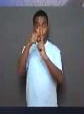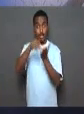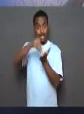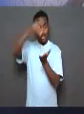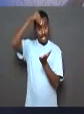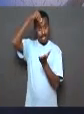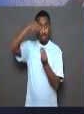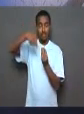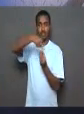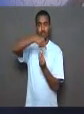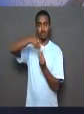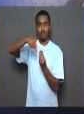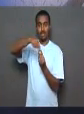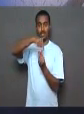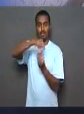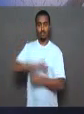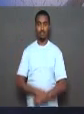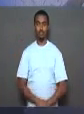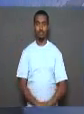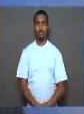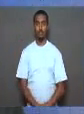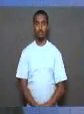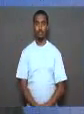positive learning environment.